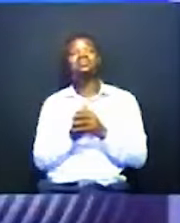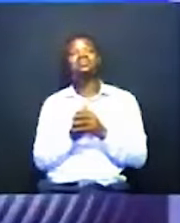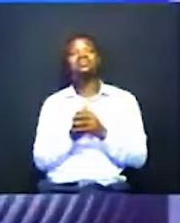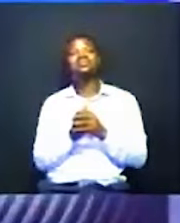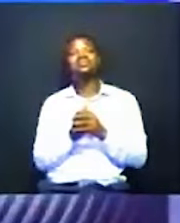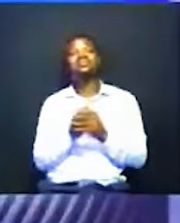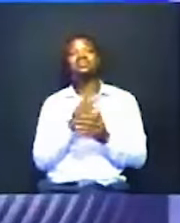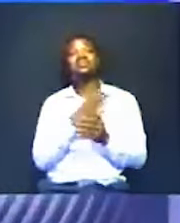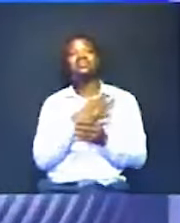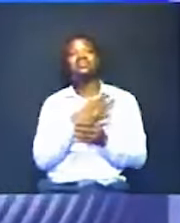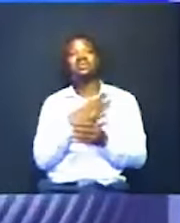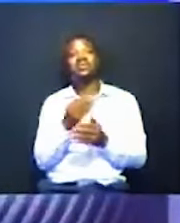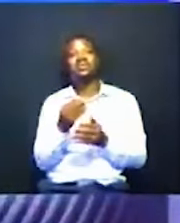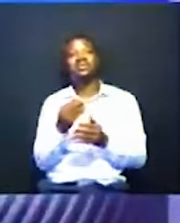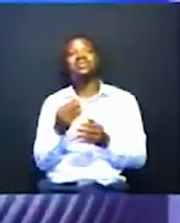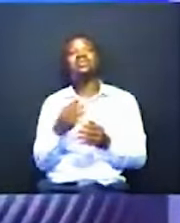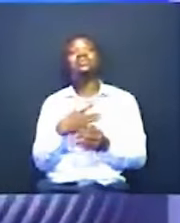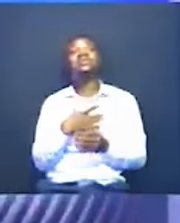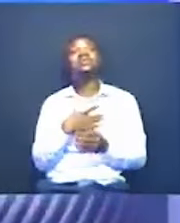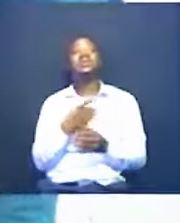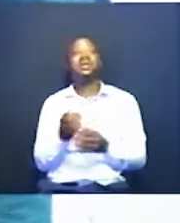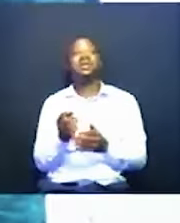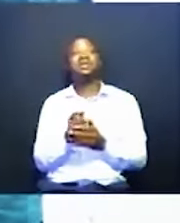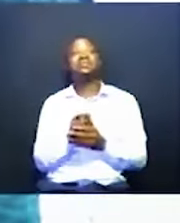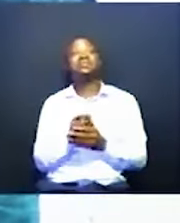And the like.